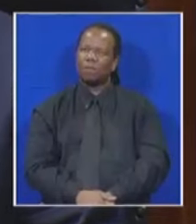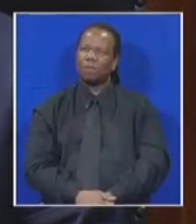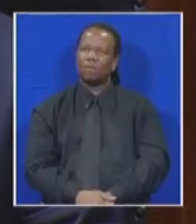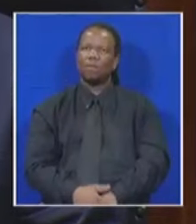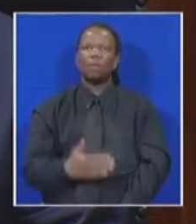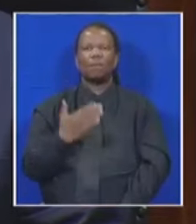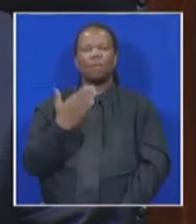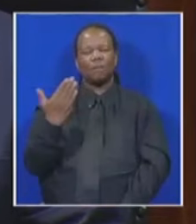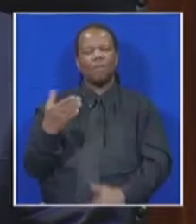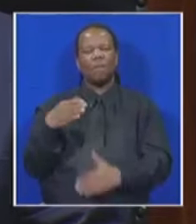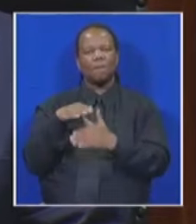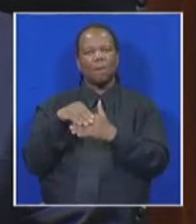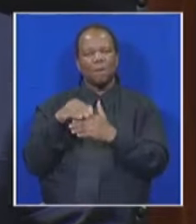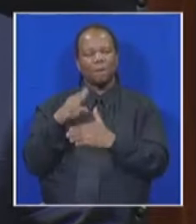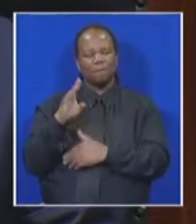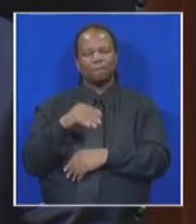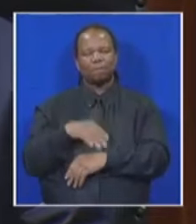Honourable Member.